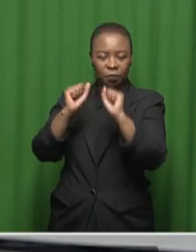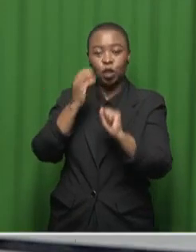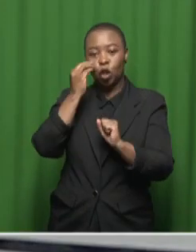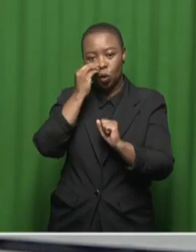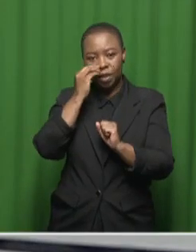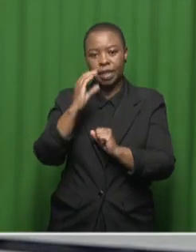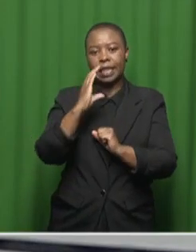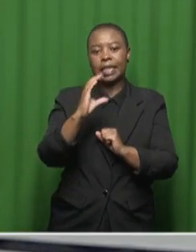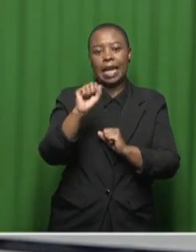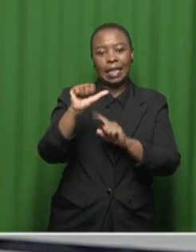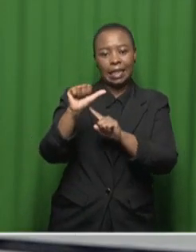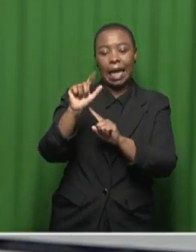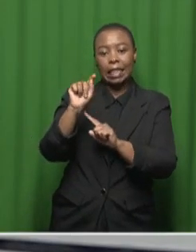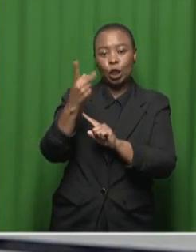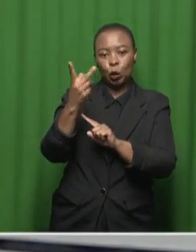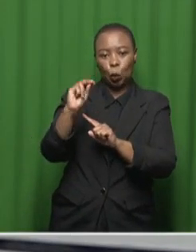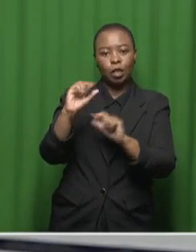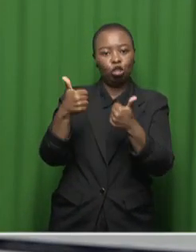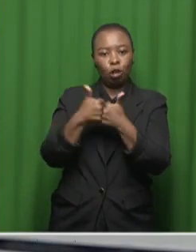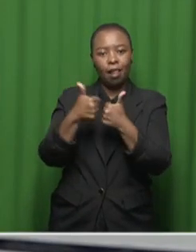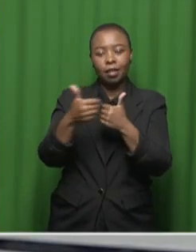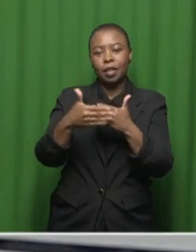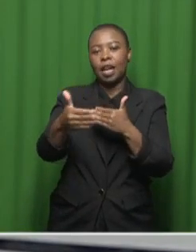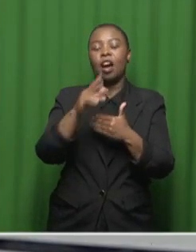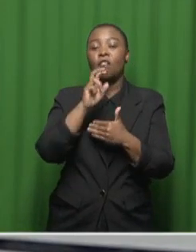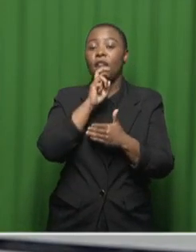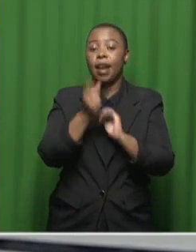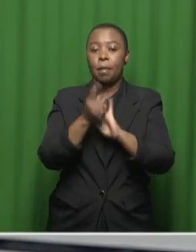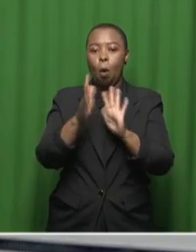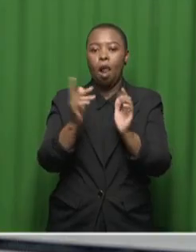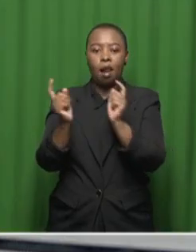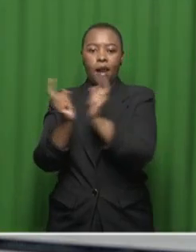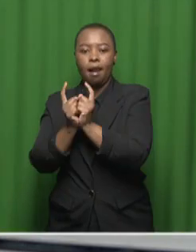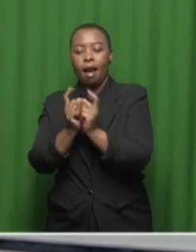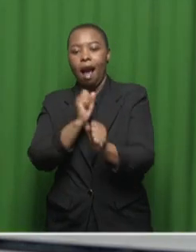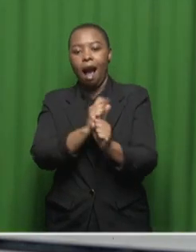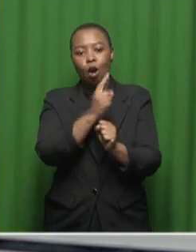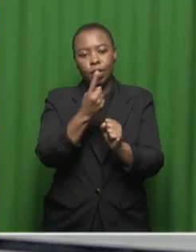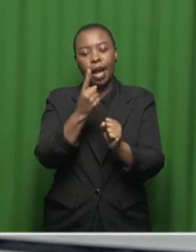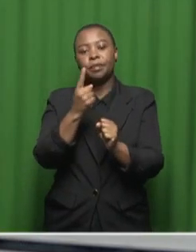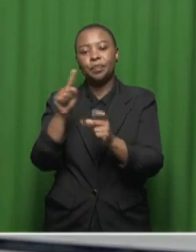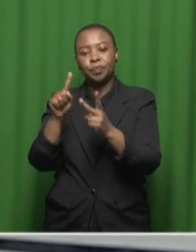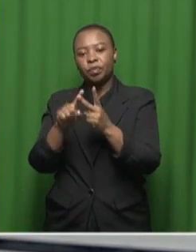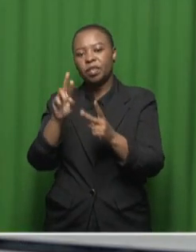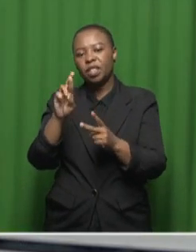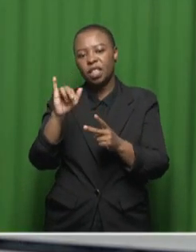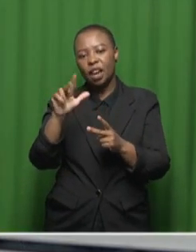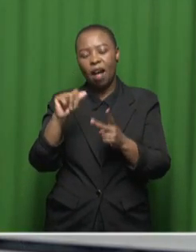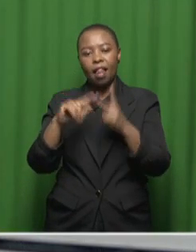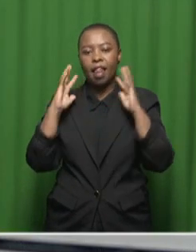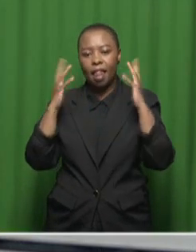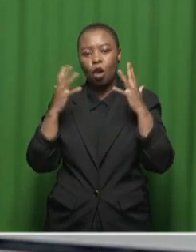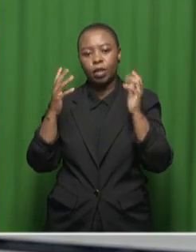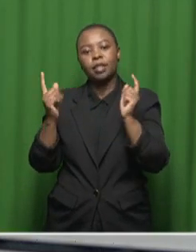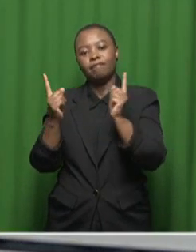The CSA T20 challenge gets underway on Friday with a clash between Gauteng rivals, the Lions, taking on the Titans